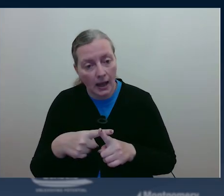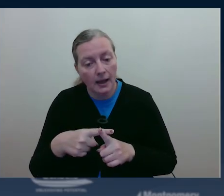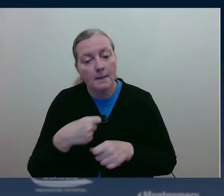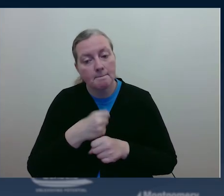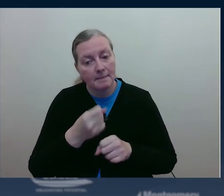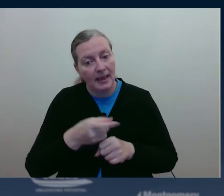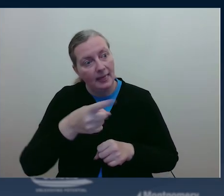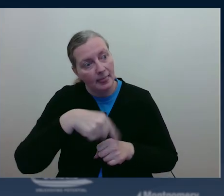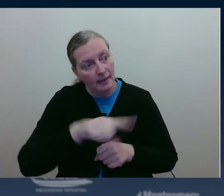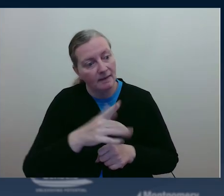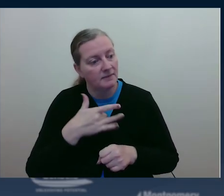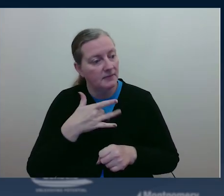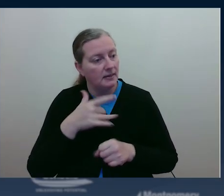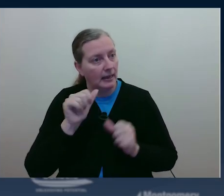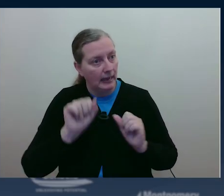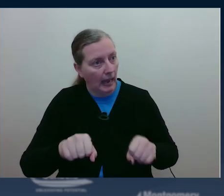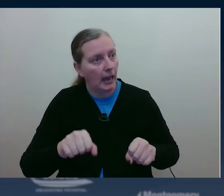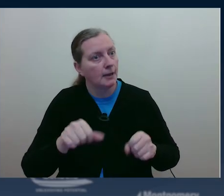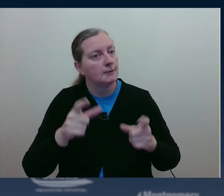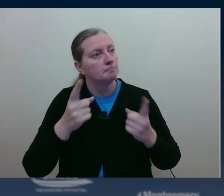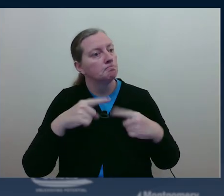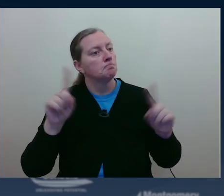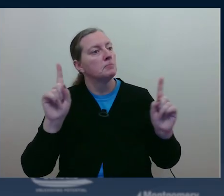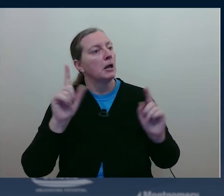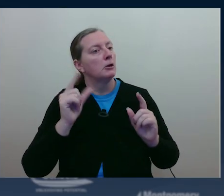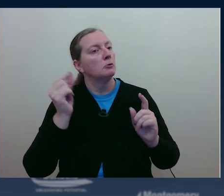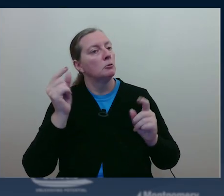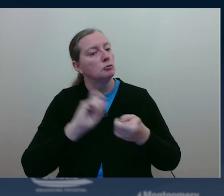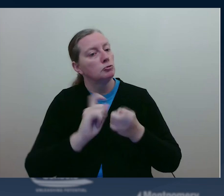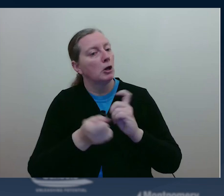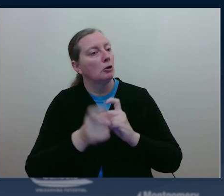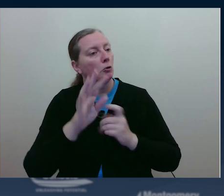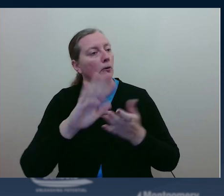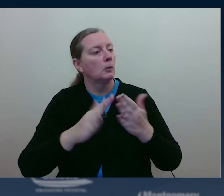community. Next slide, please.